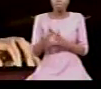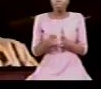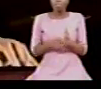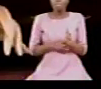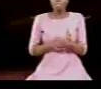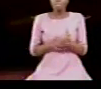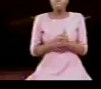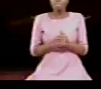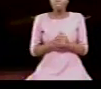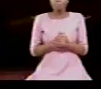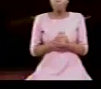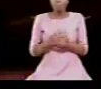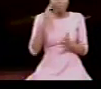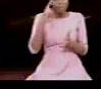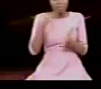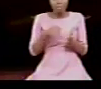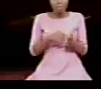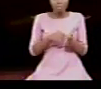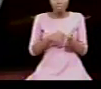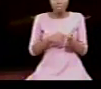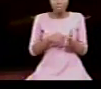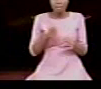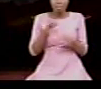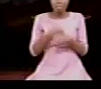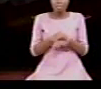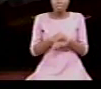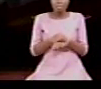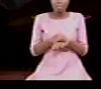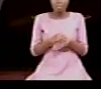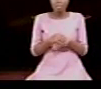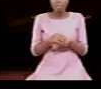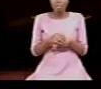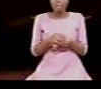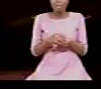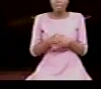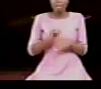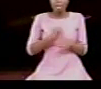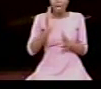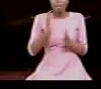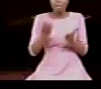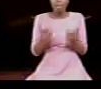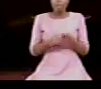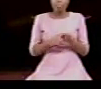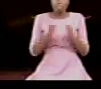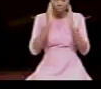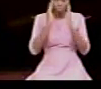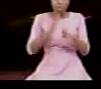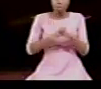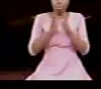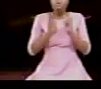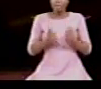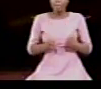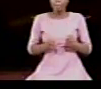And for this course, it's too broad a topic. I will now concentrate on the human,